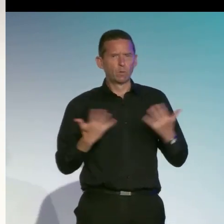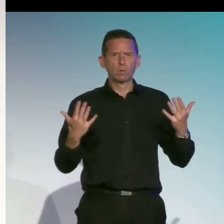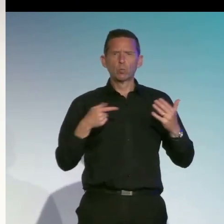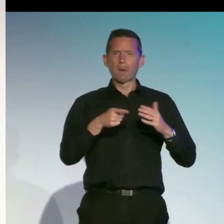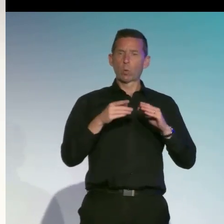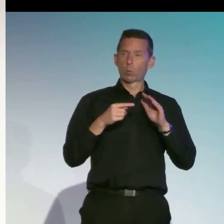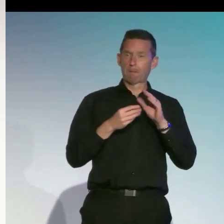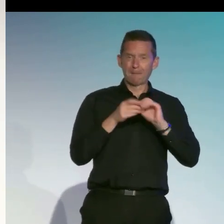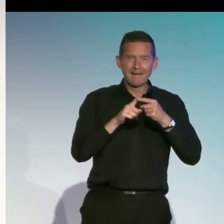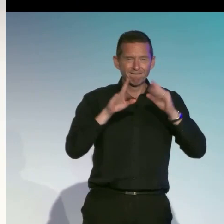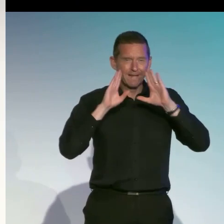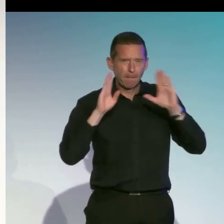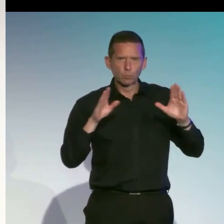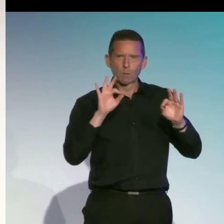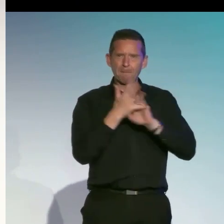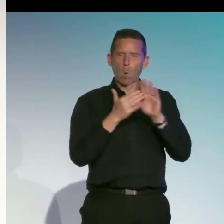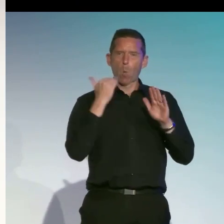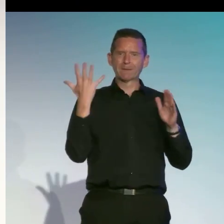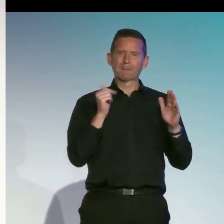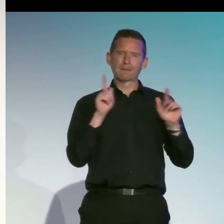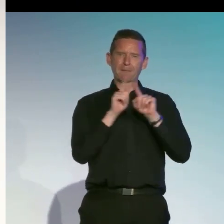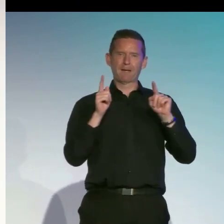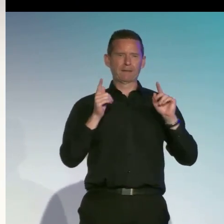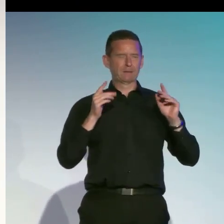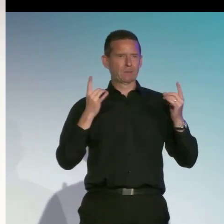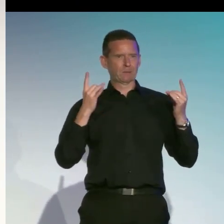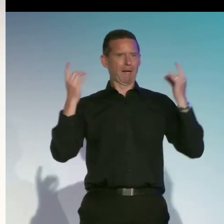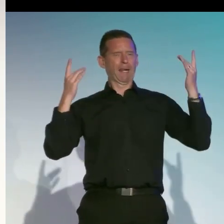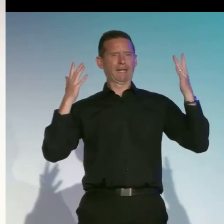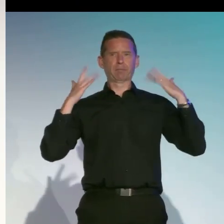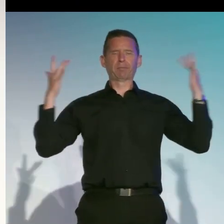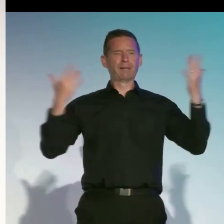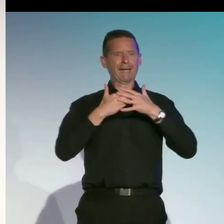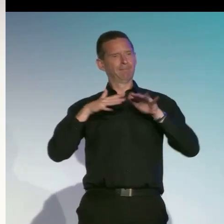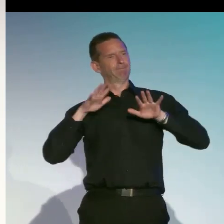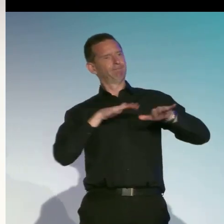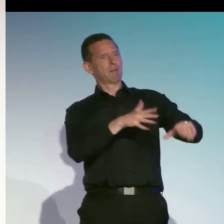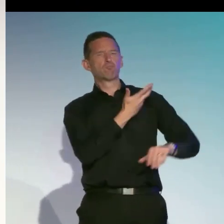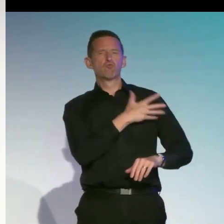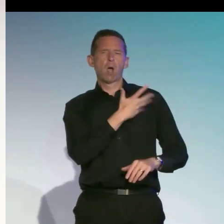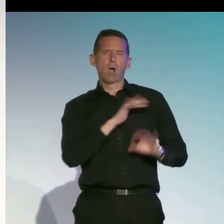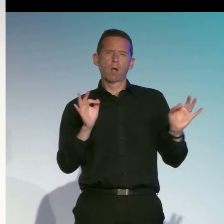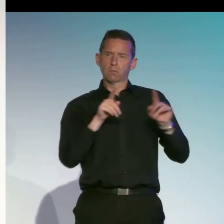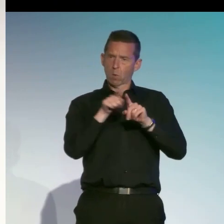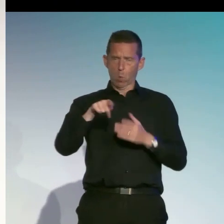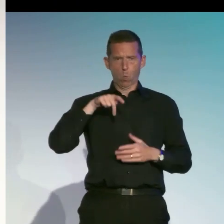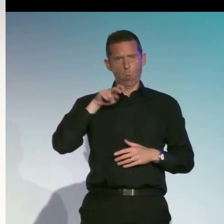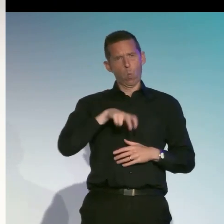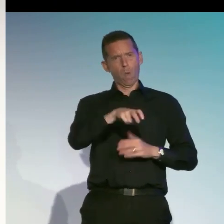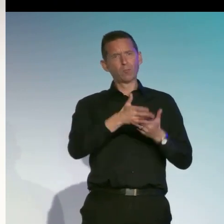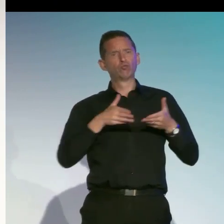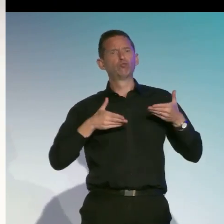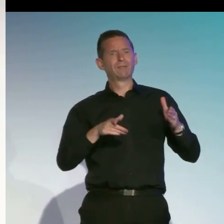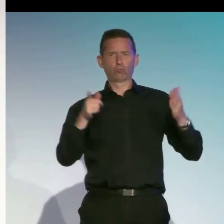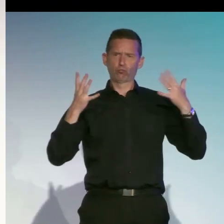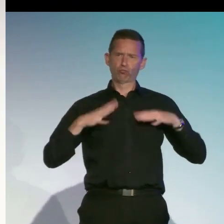isn't always just about being sparkly at a pride parade. It's about walking down the street dressed in a